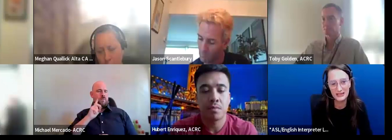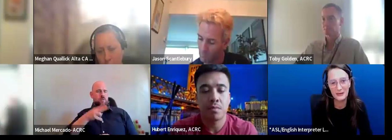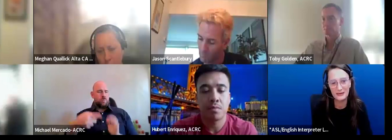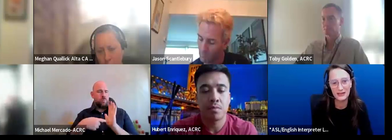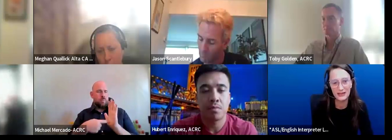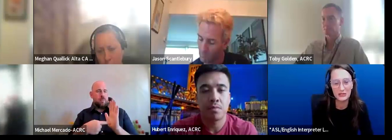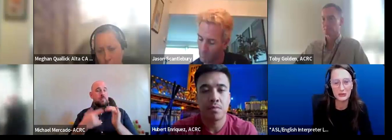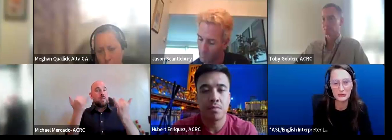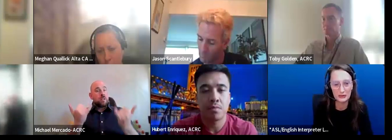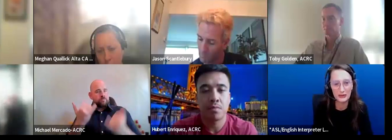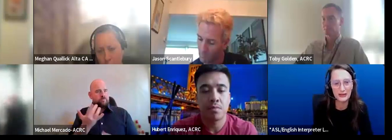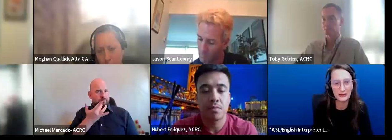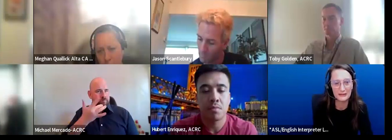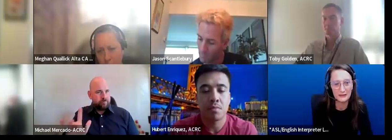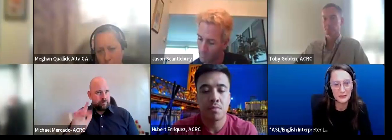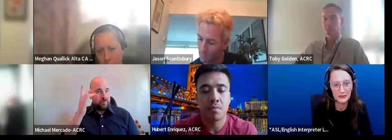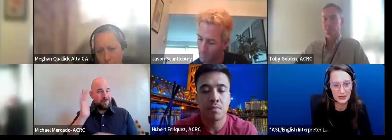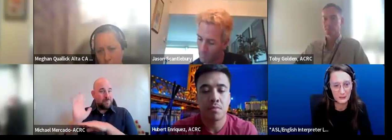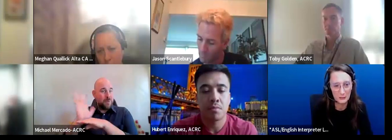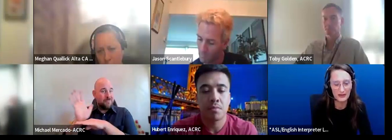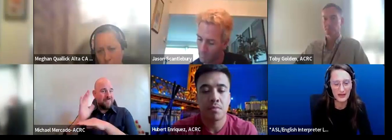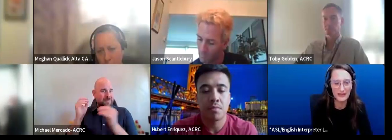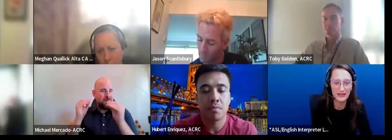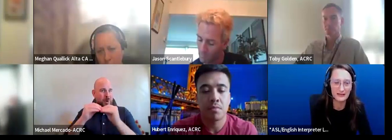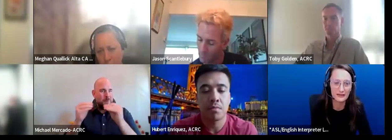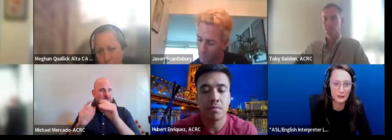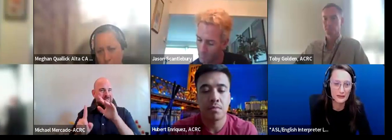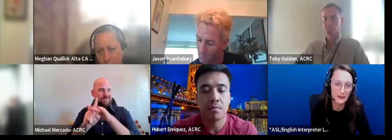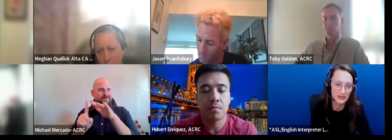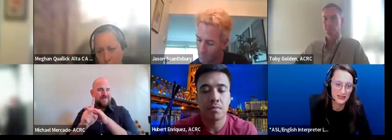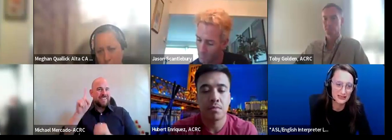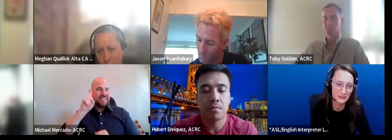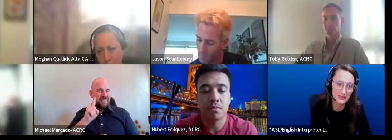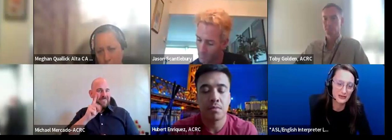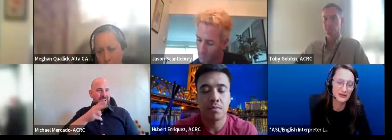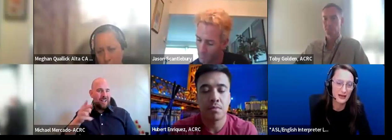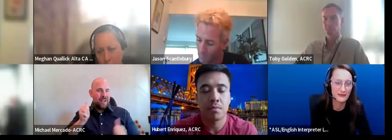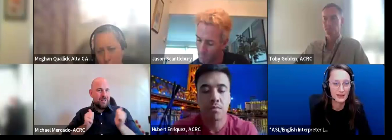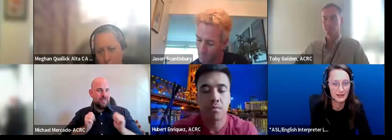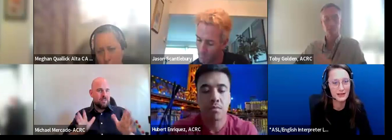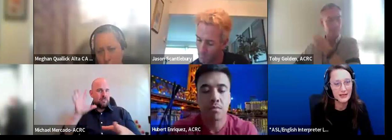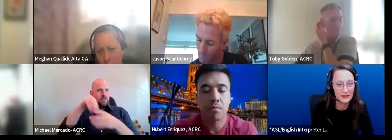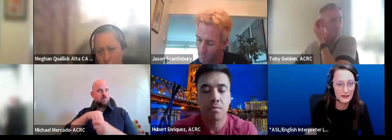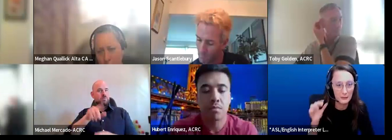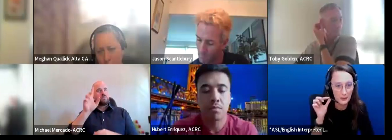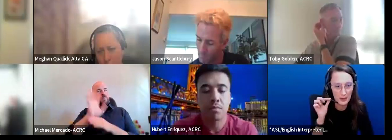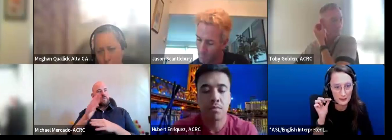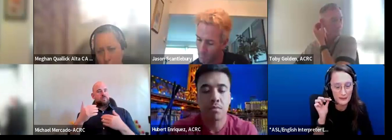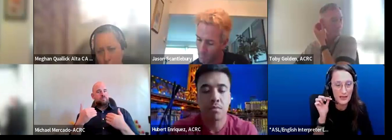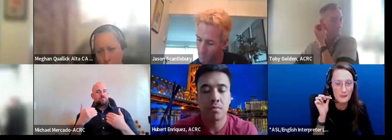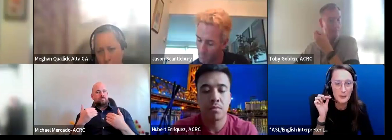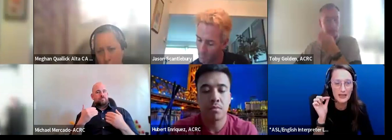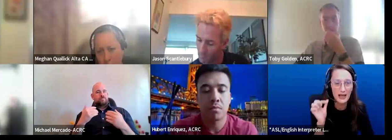reduce some of the internal struggle and confusion with thinking that their only option is to be hearing or to have a hearing role